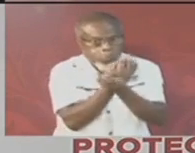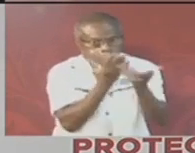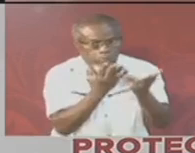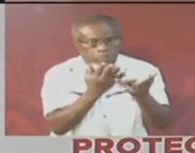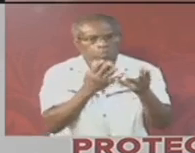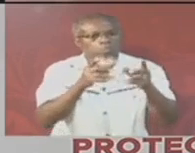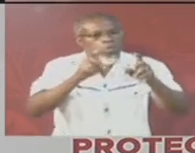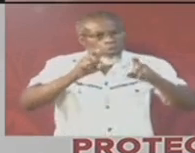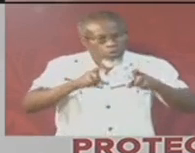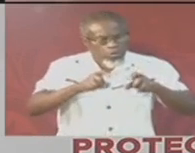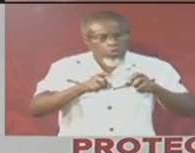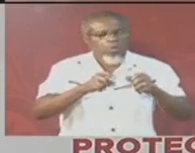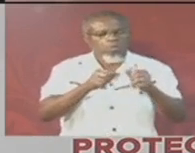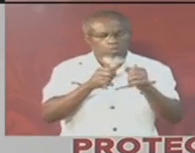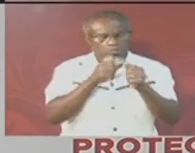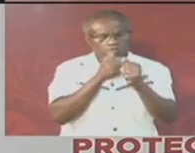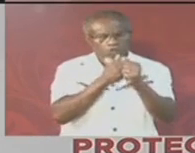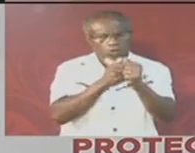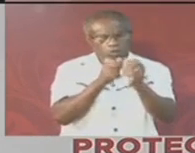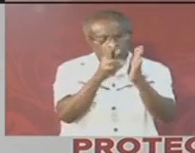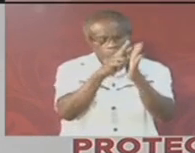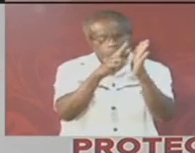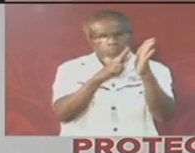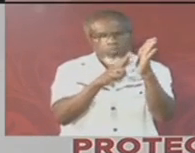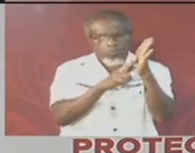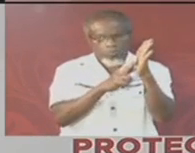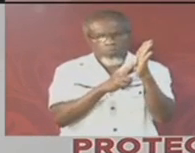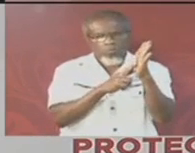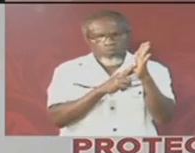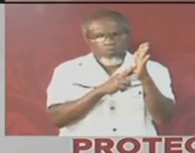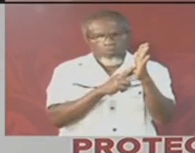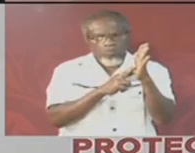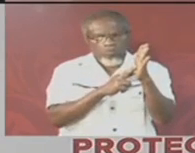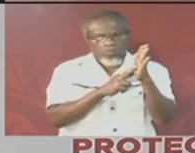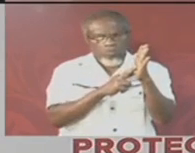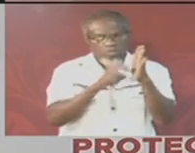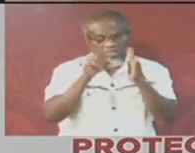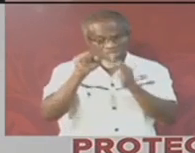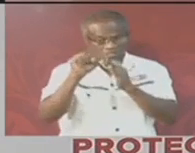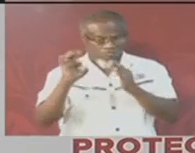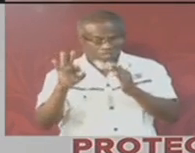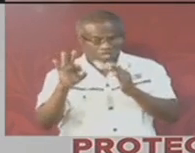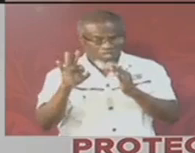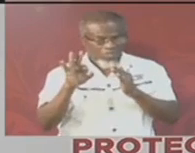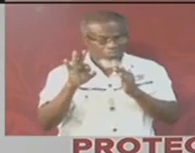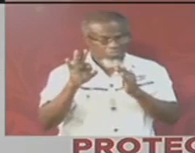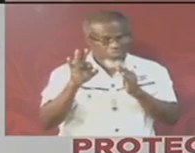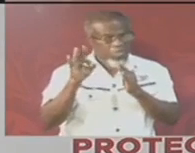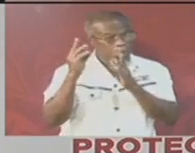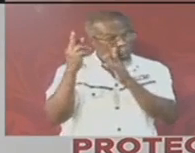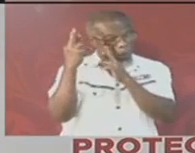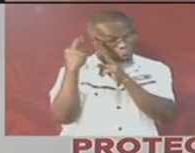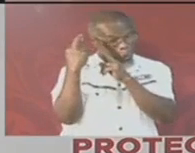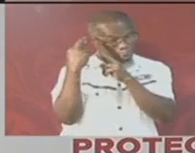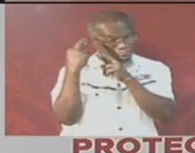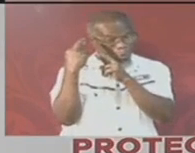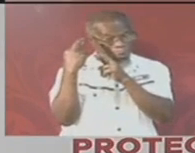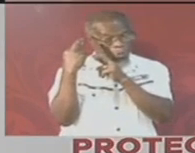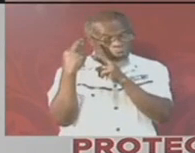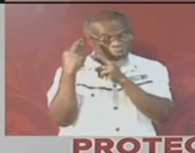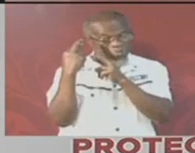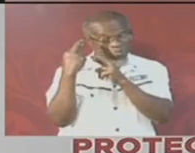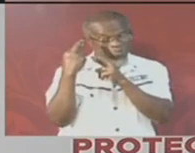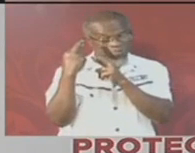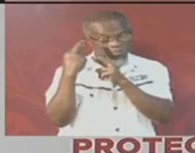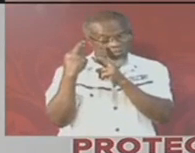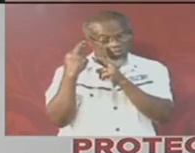the non-disclosure agreement. But Sinopharm is expected at this time, and don't hold me to that, for